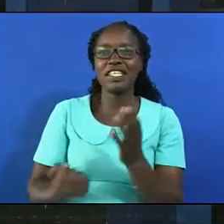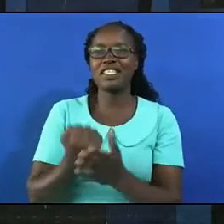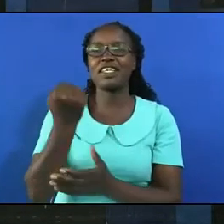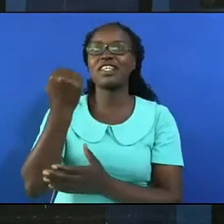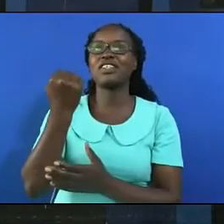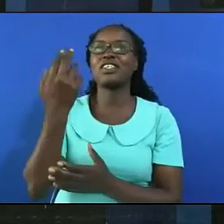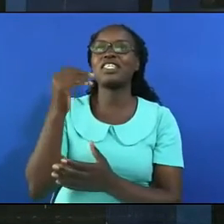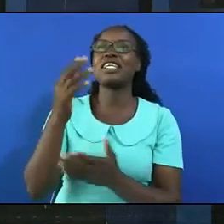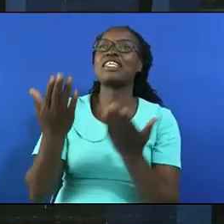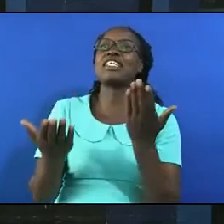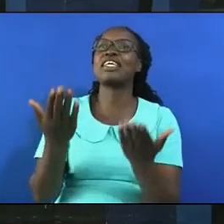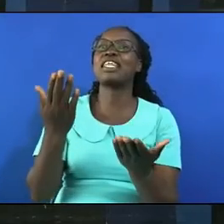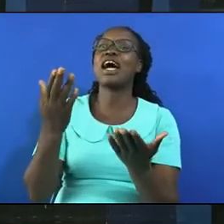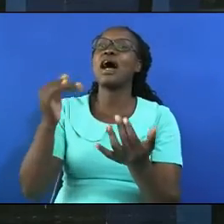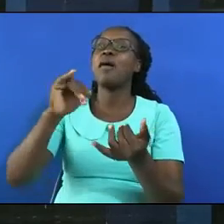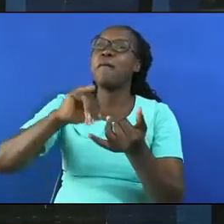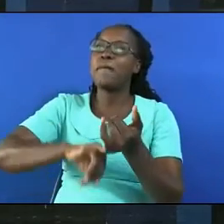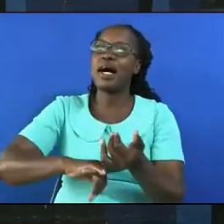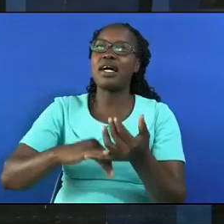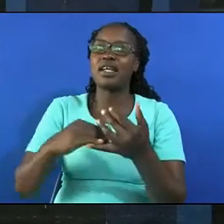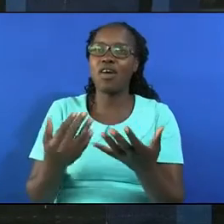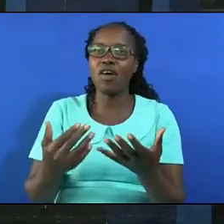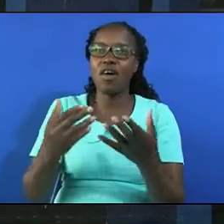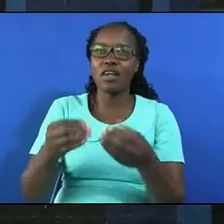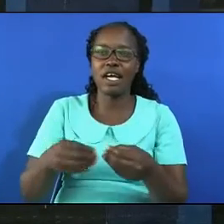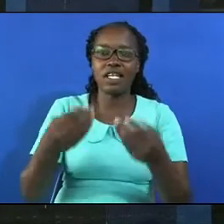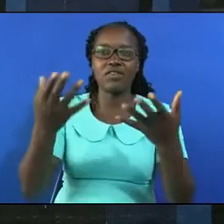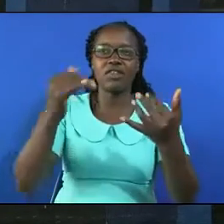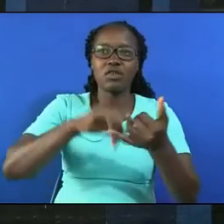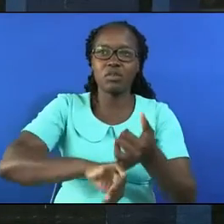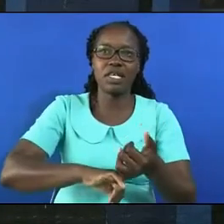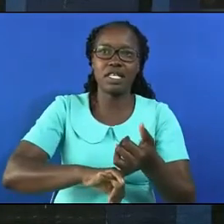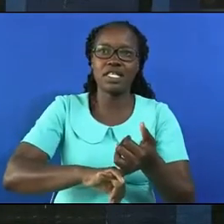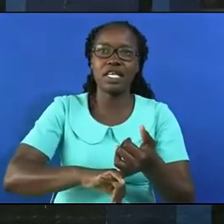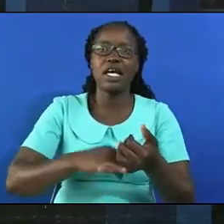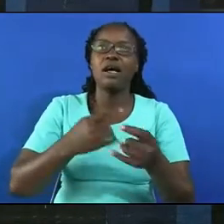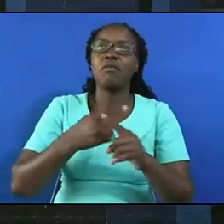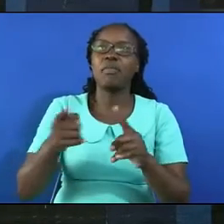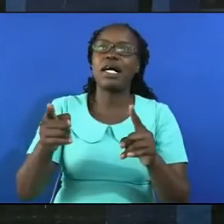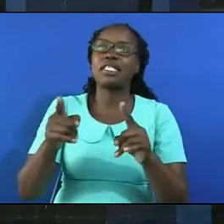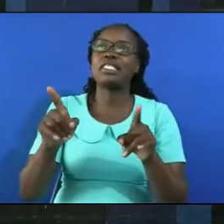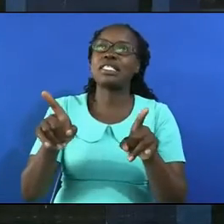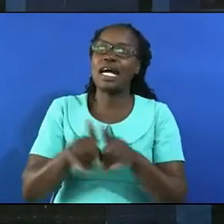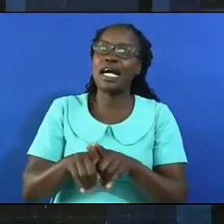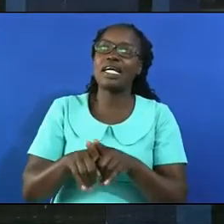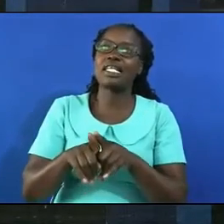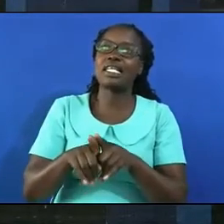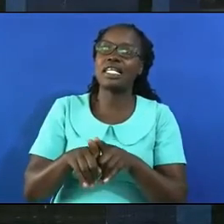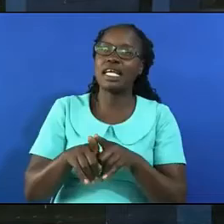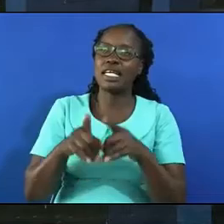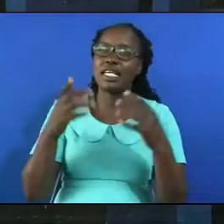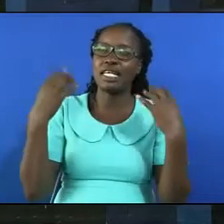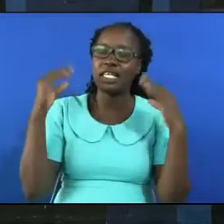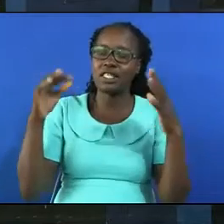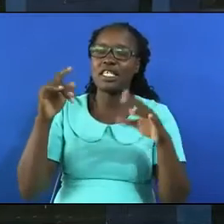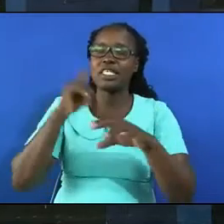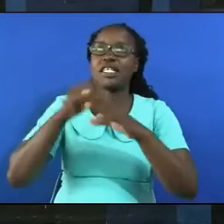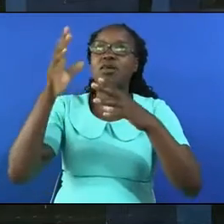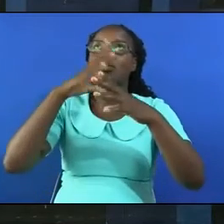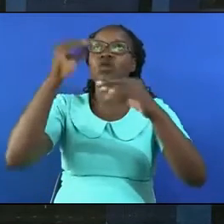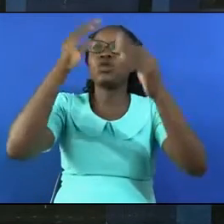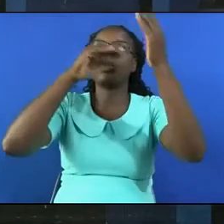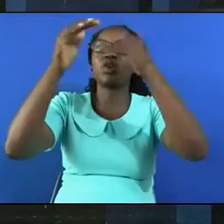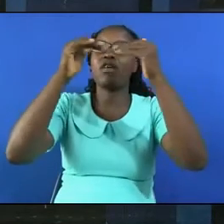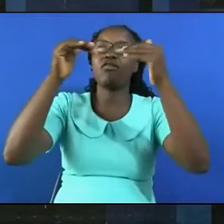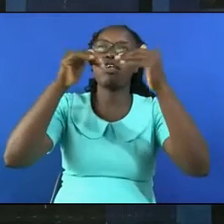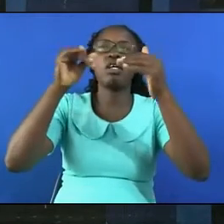resurrection, they neither marry nor give in to what? To marry. The Bible says, when we get to heaven,